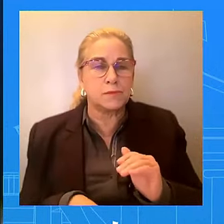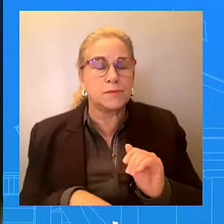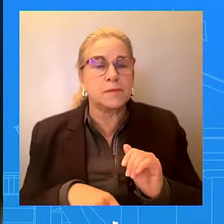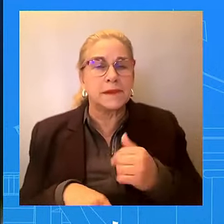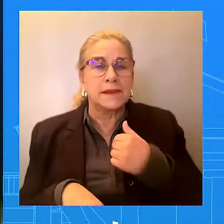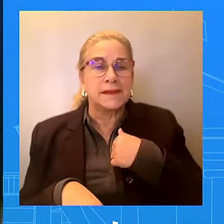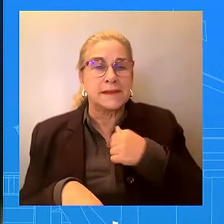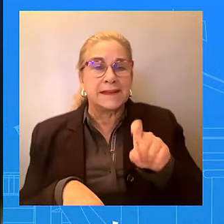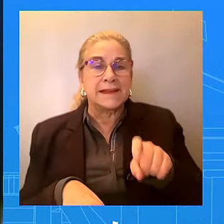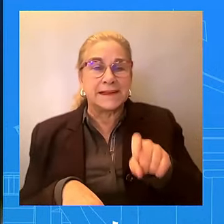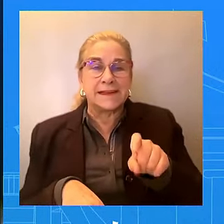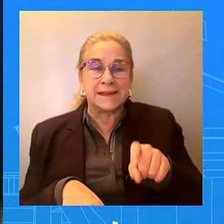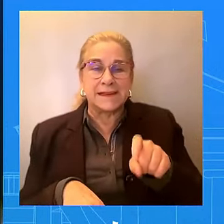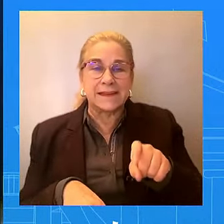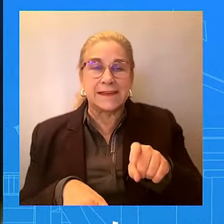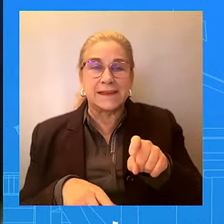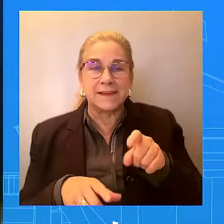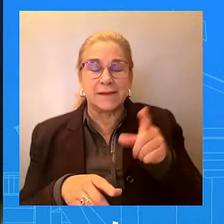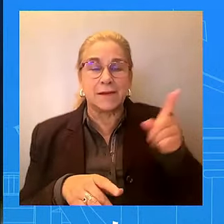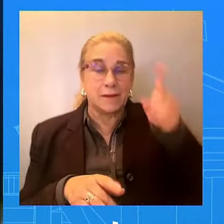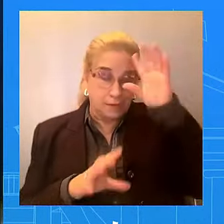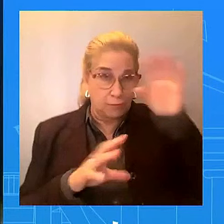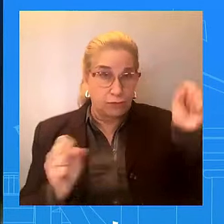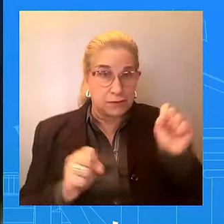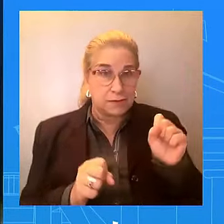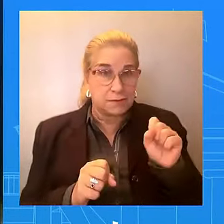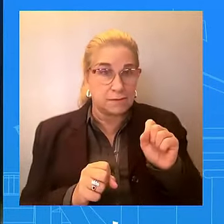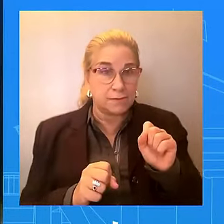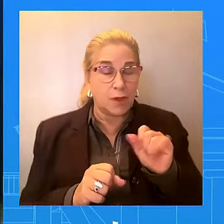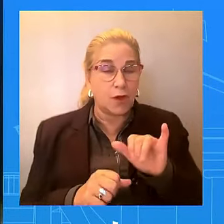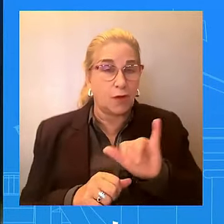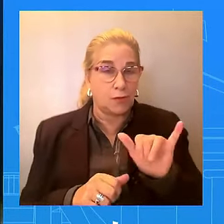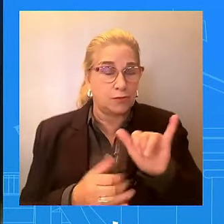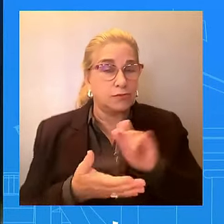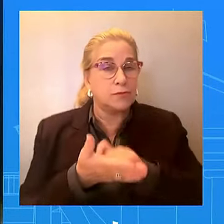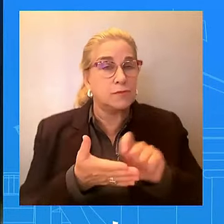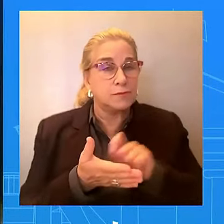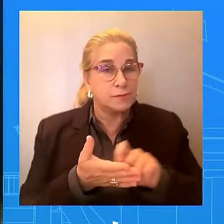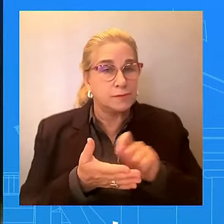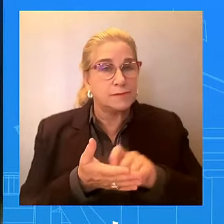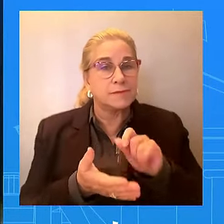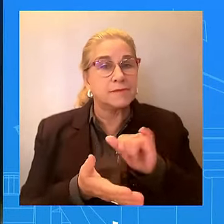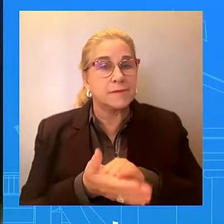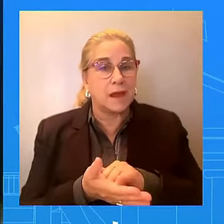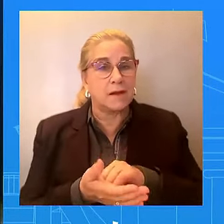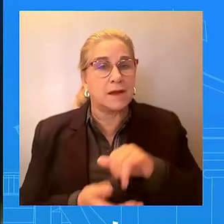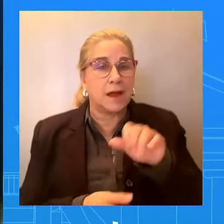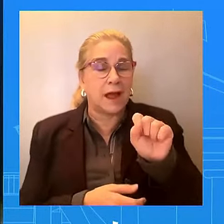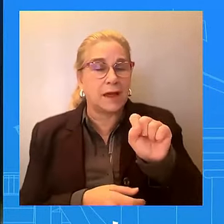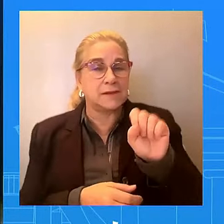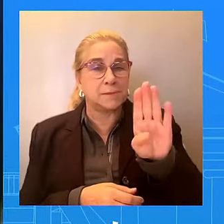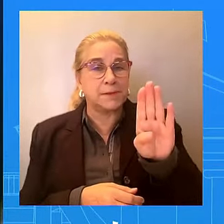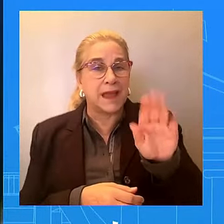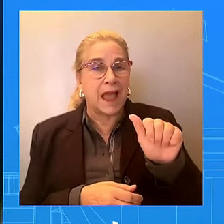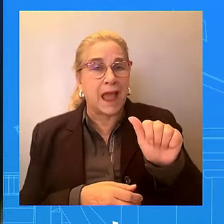president earlier this week saying that there's SBA disaster funding that's about to run out in weeks,